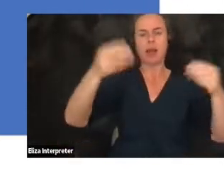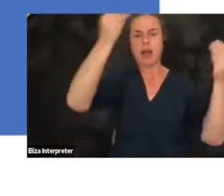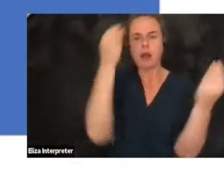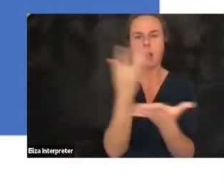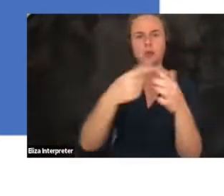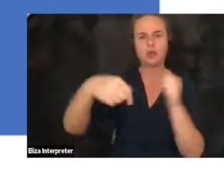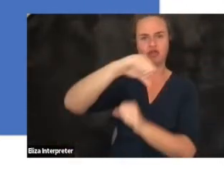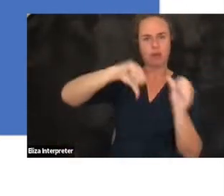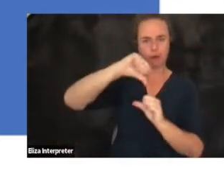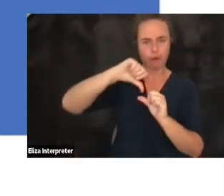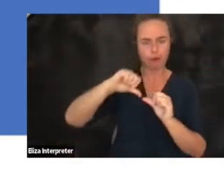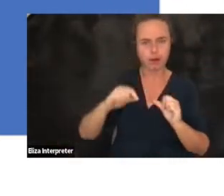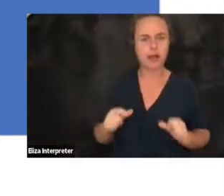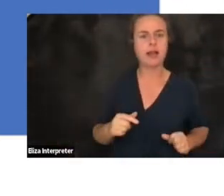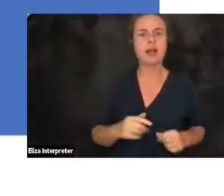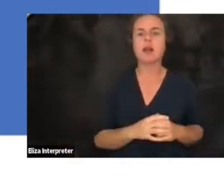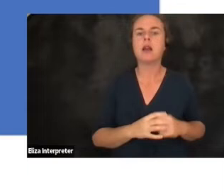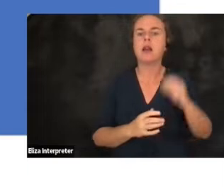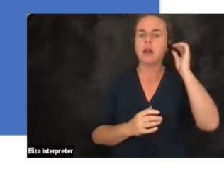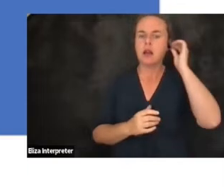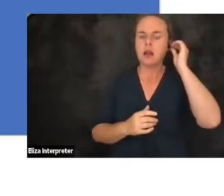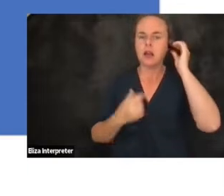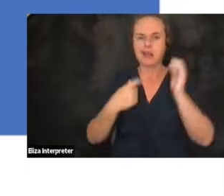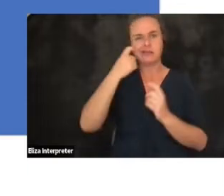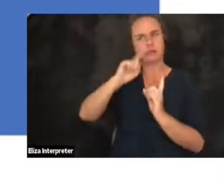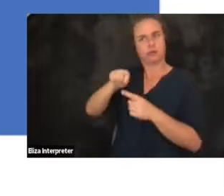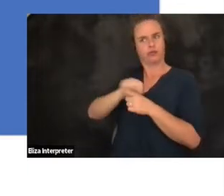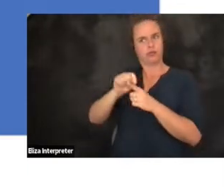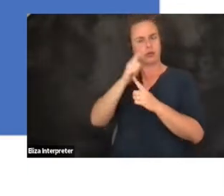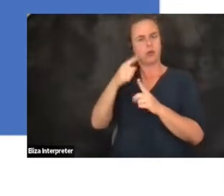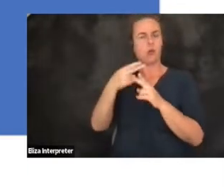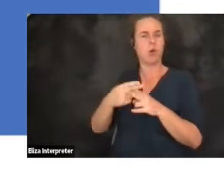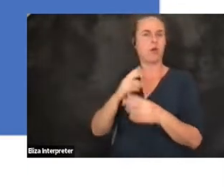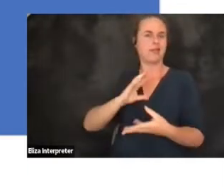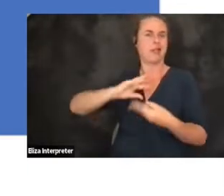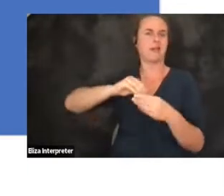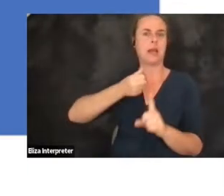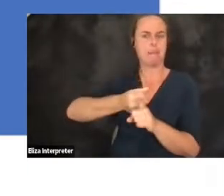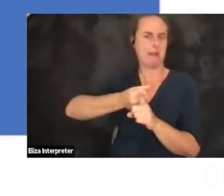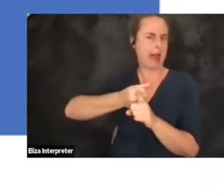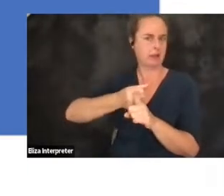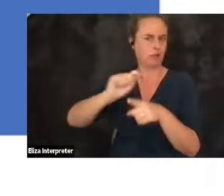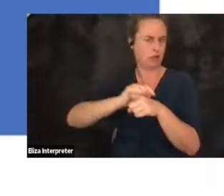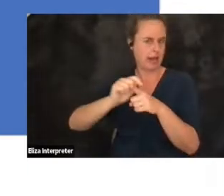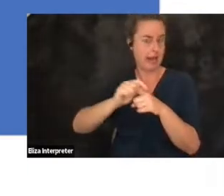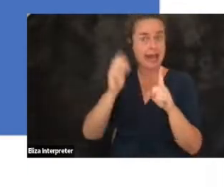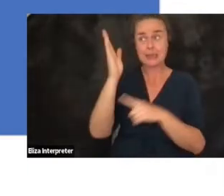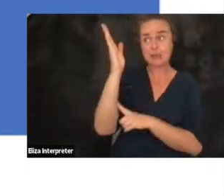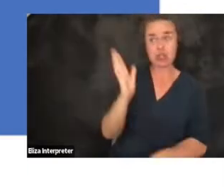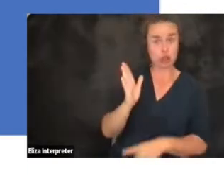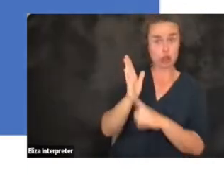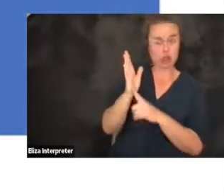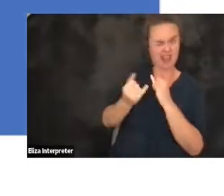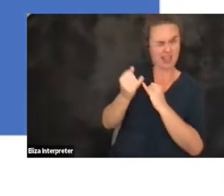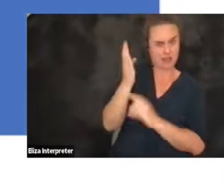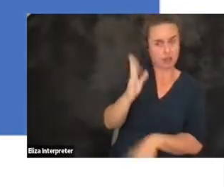on a collective impact training, and the final speaker said the most important thing we can do right now is